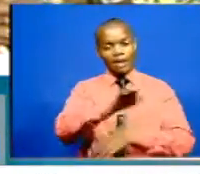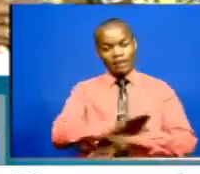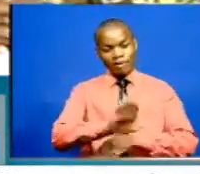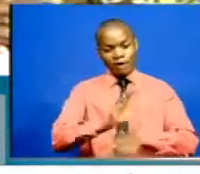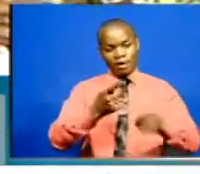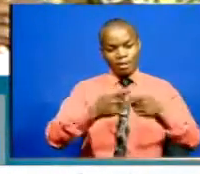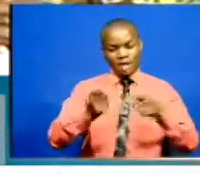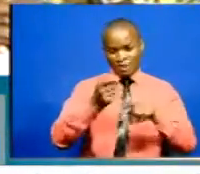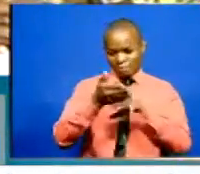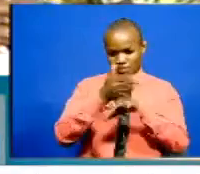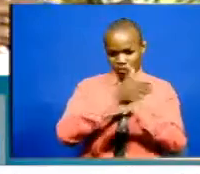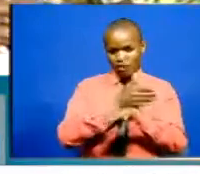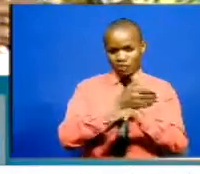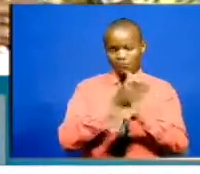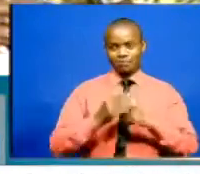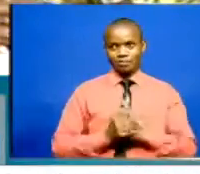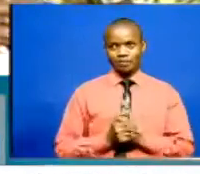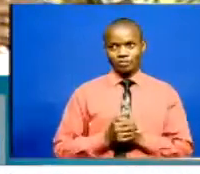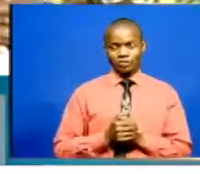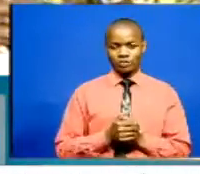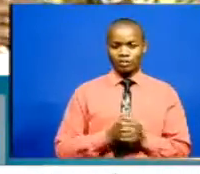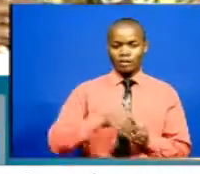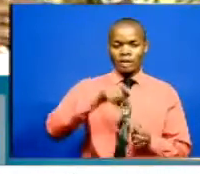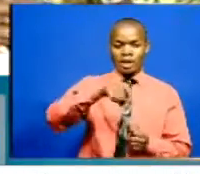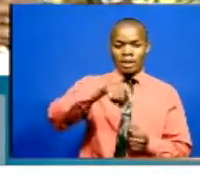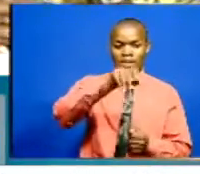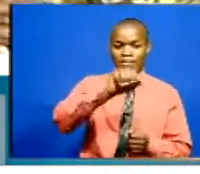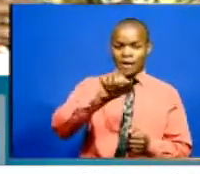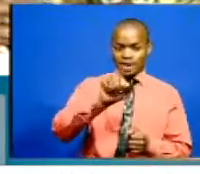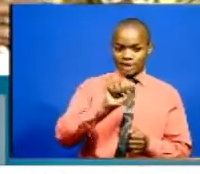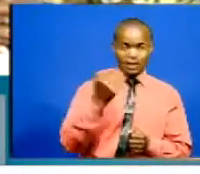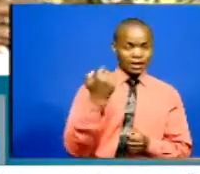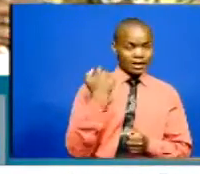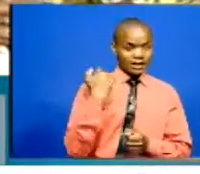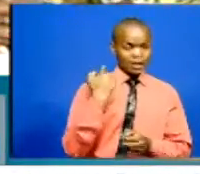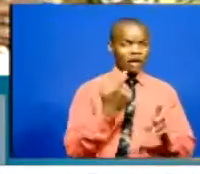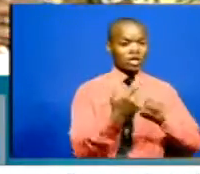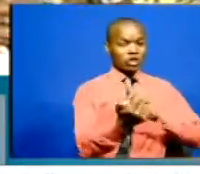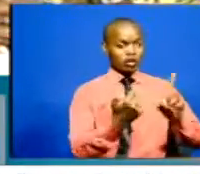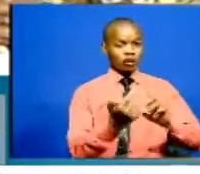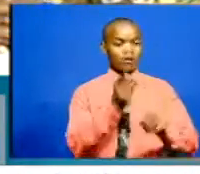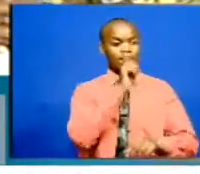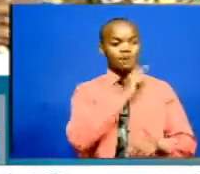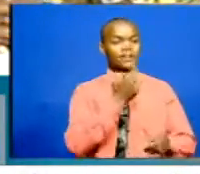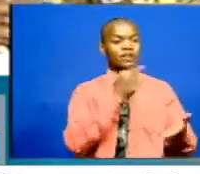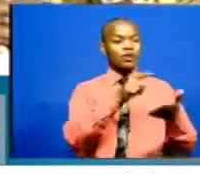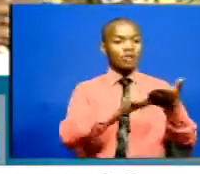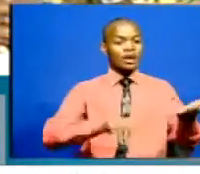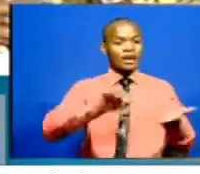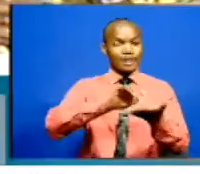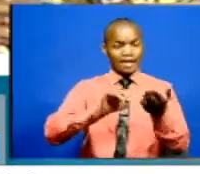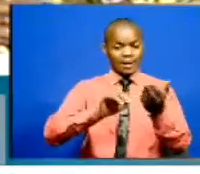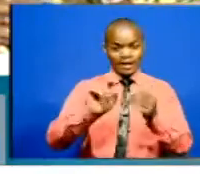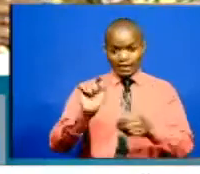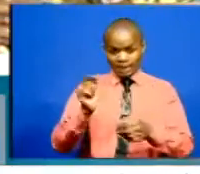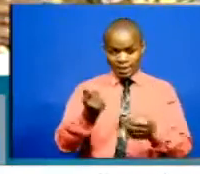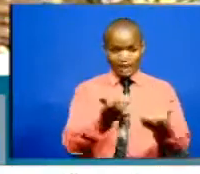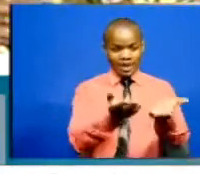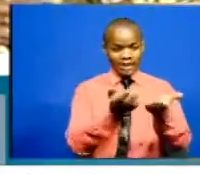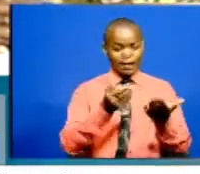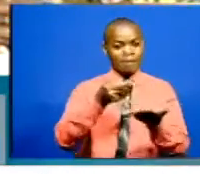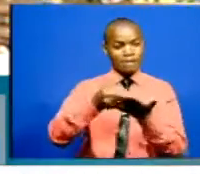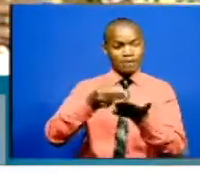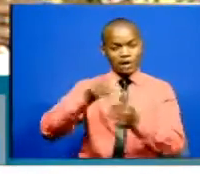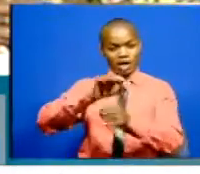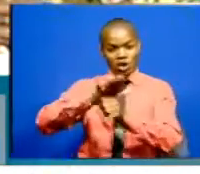then, the PS yesterday did talk about something quite dire, that the country needs a lot of money when it comes to environment